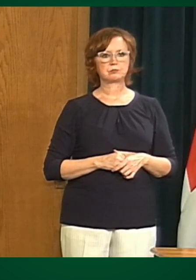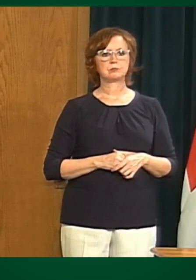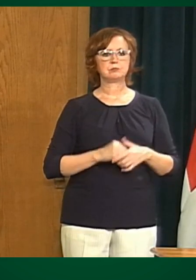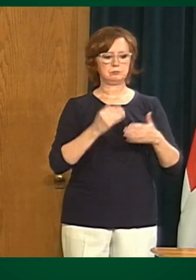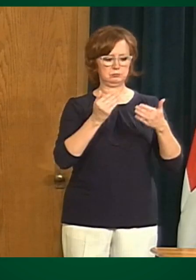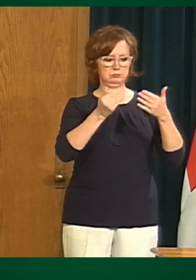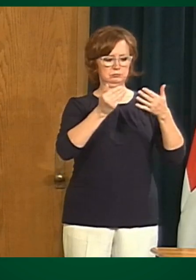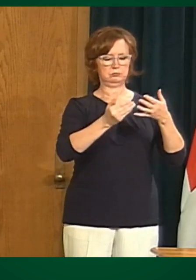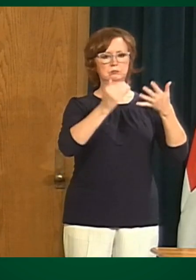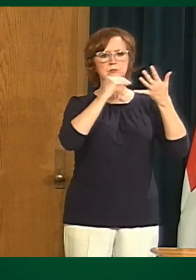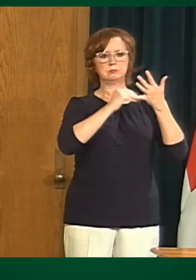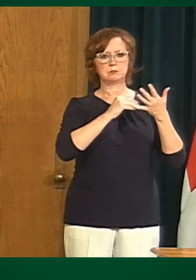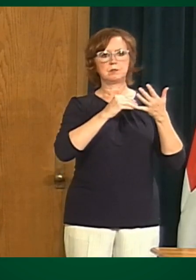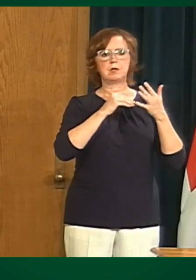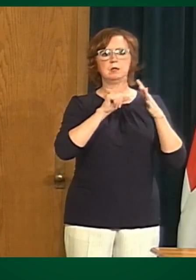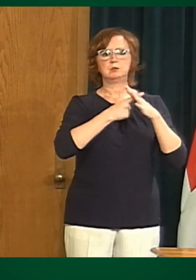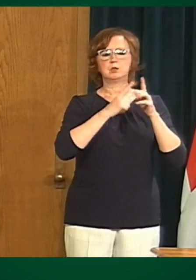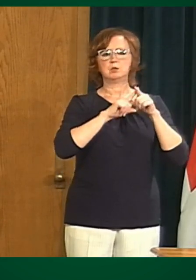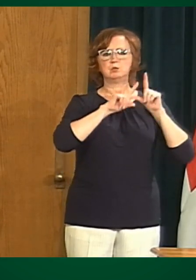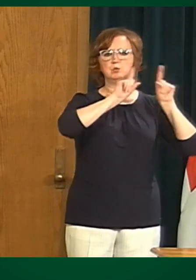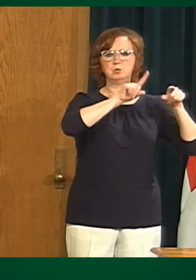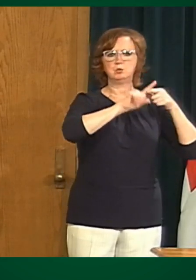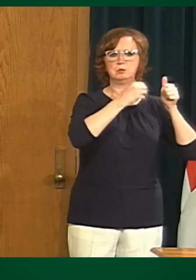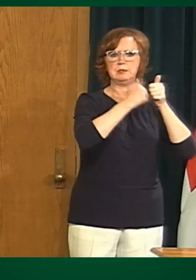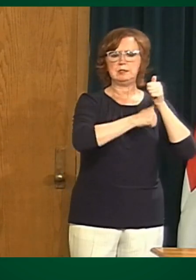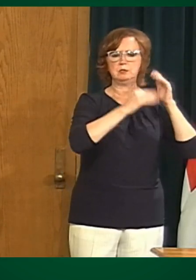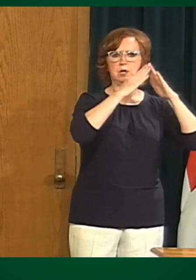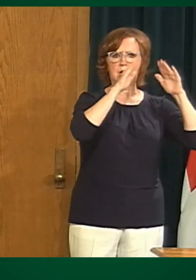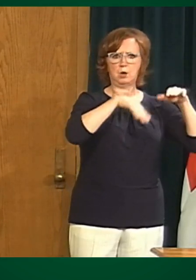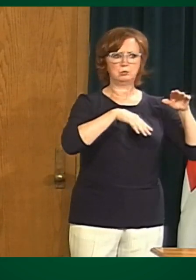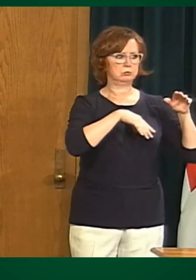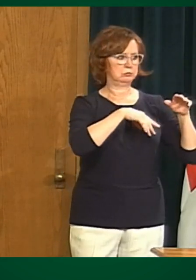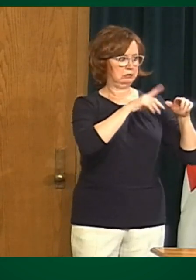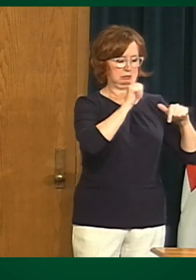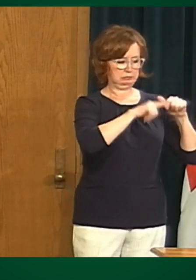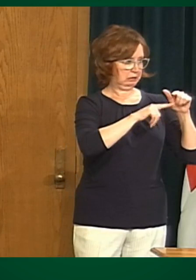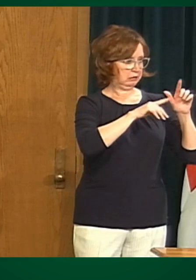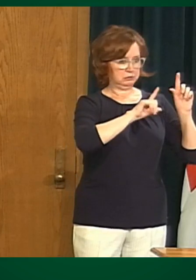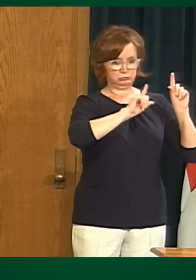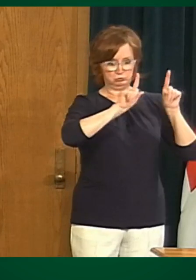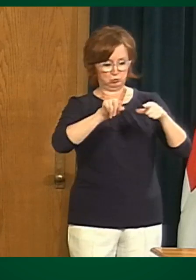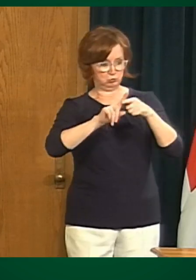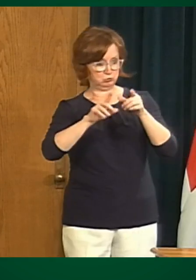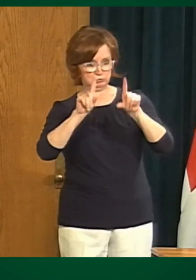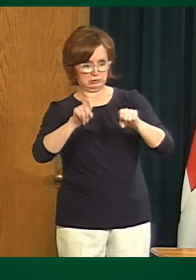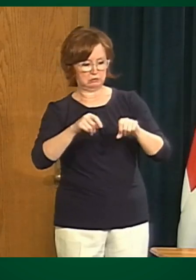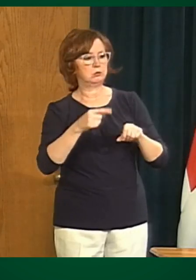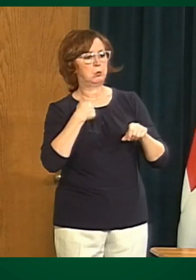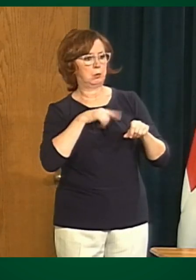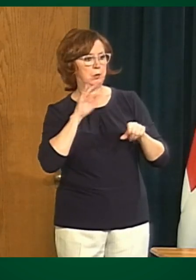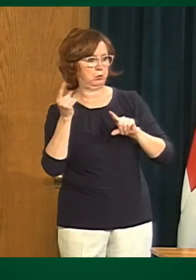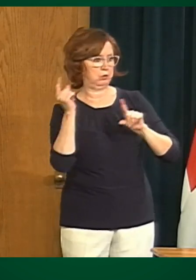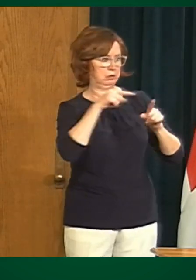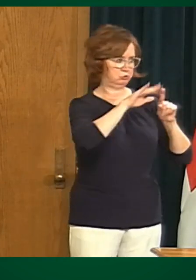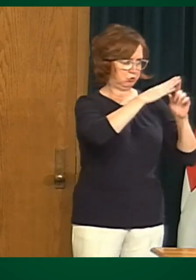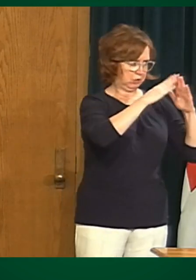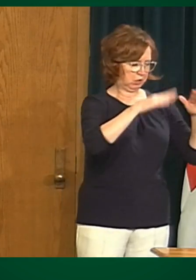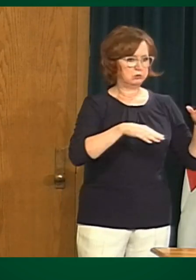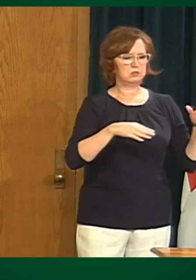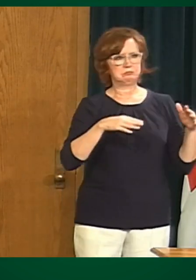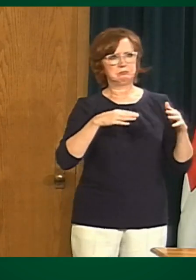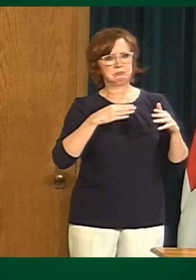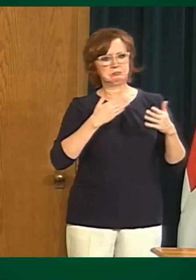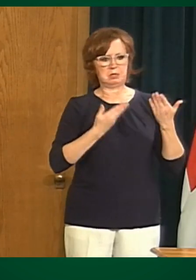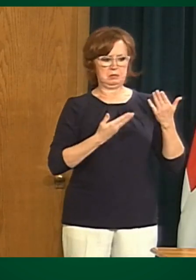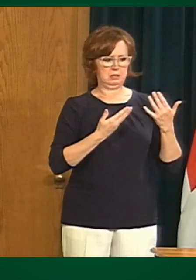we started now with the mobile unit, but it will be more aggressive in a matter of a couple of days,